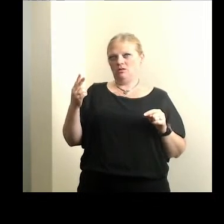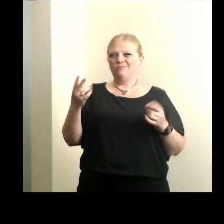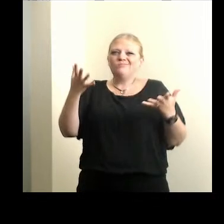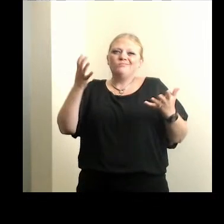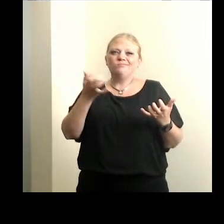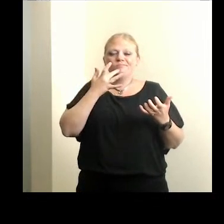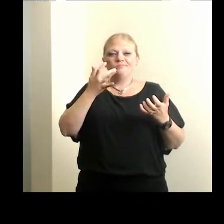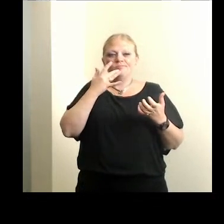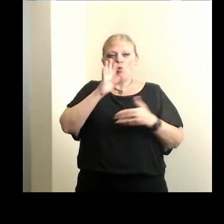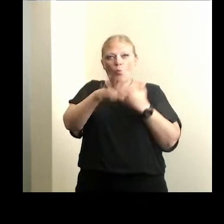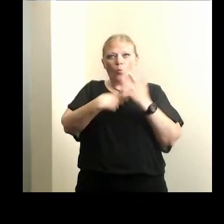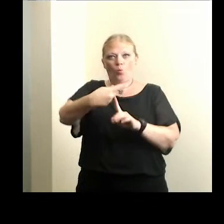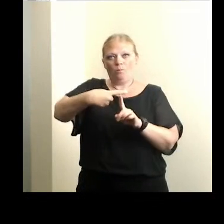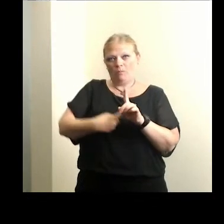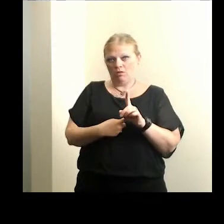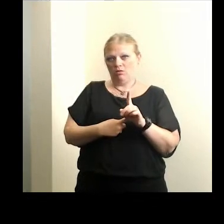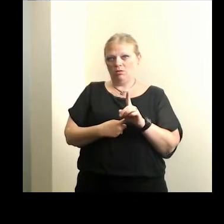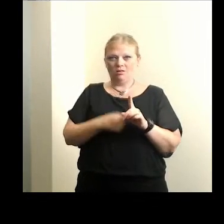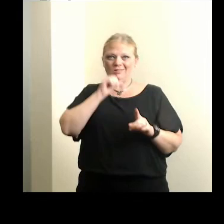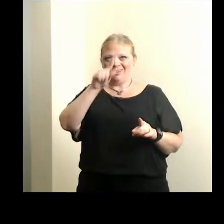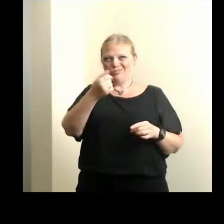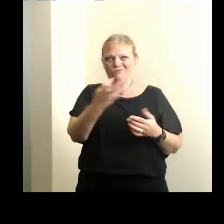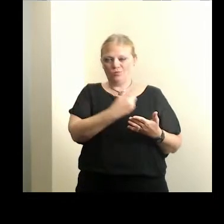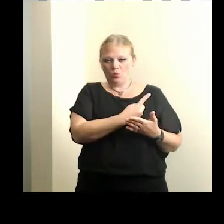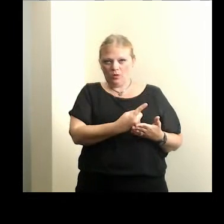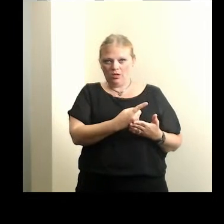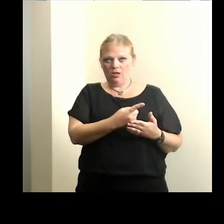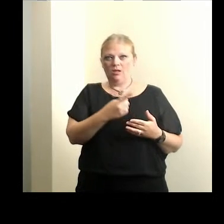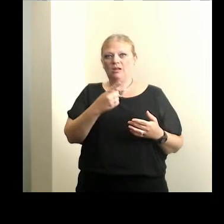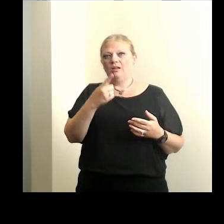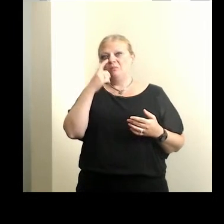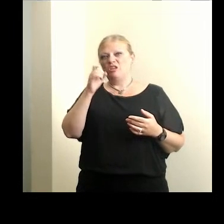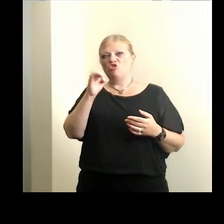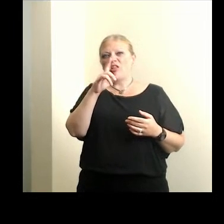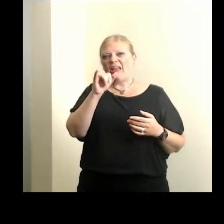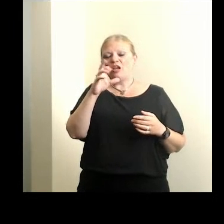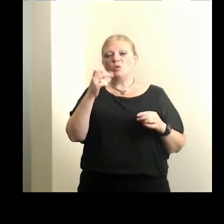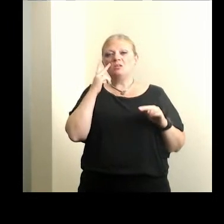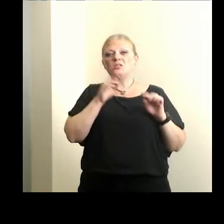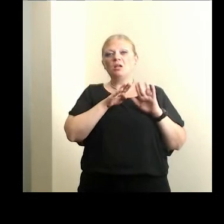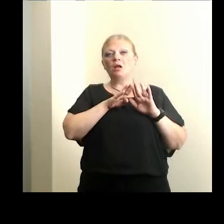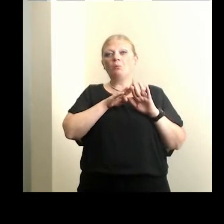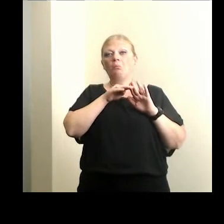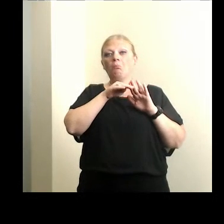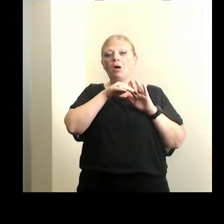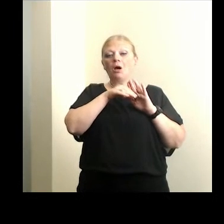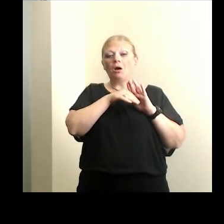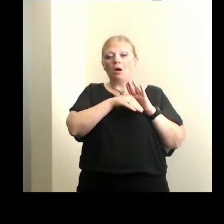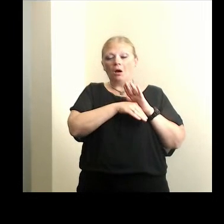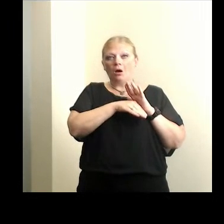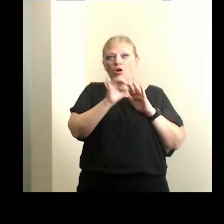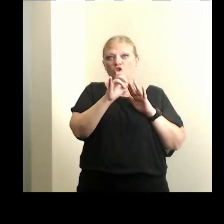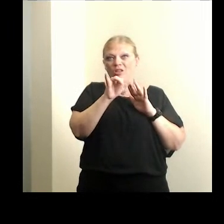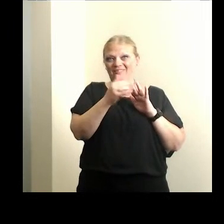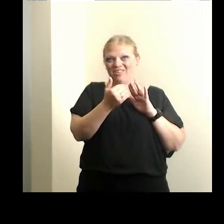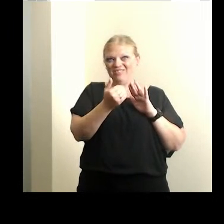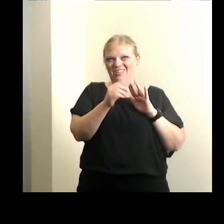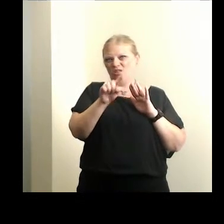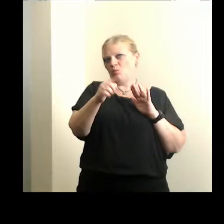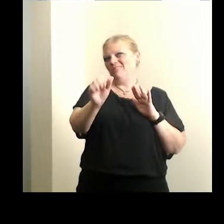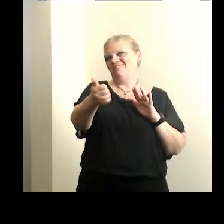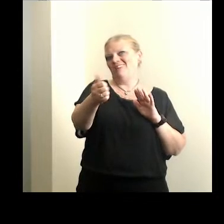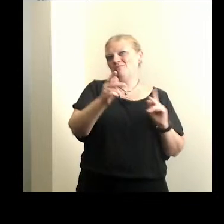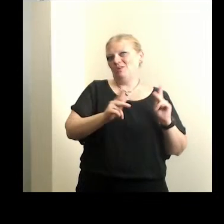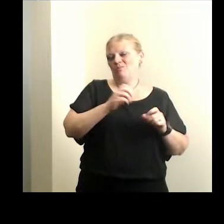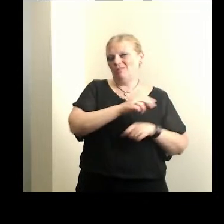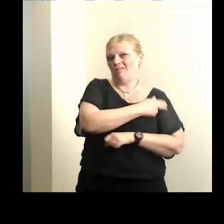how there was the slight decline through most of July. The low was on July 15th with 10 people in Erie County hospitals.